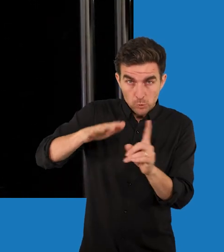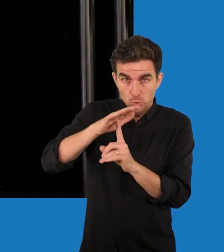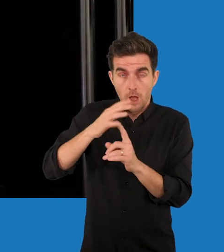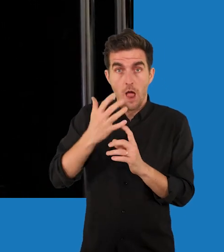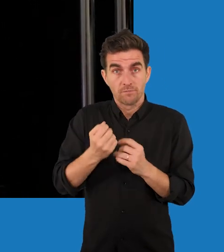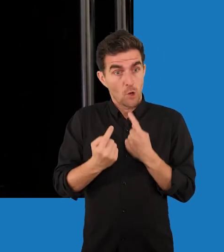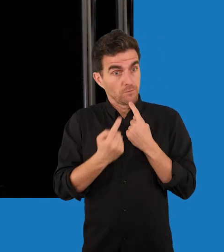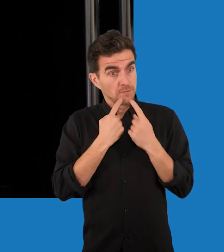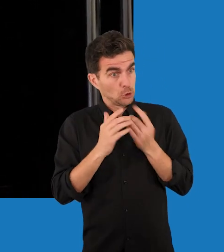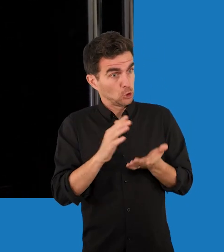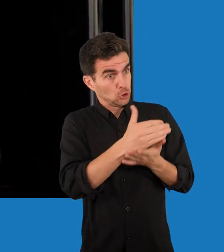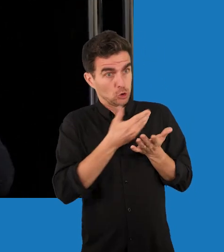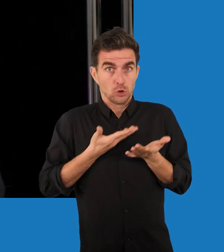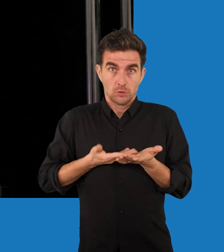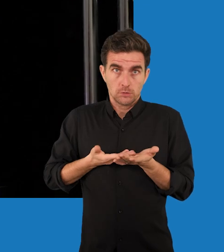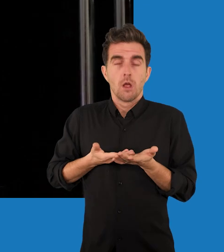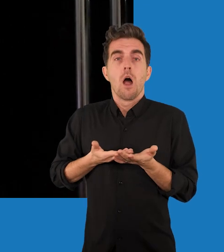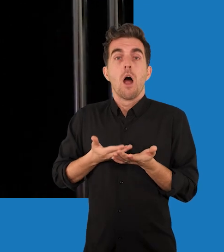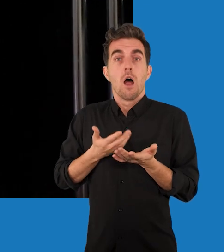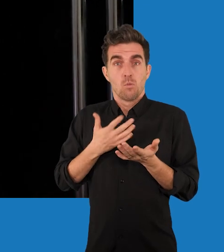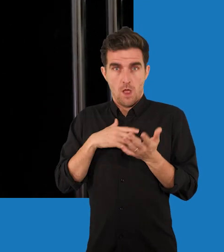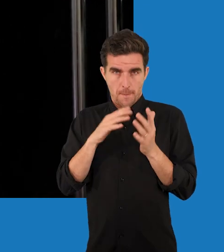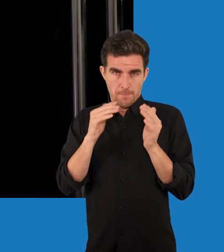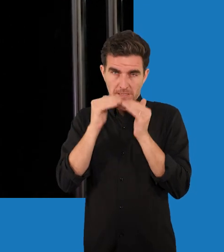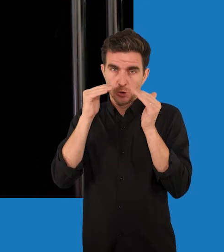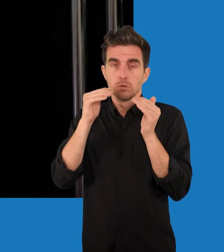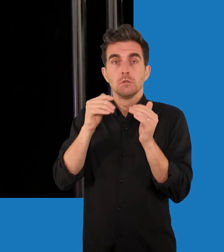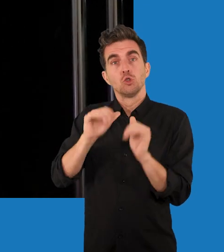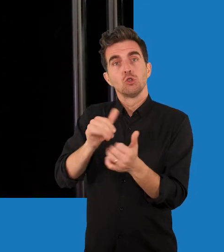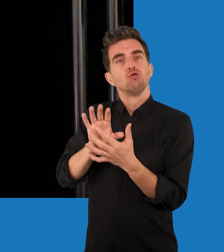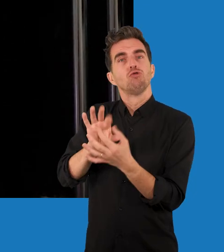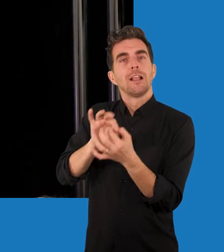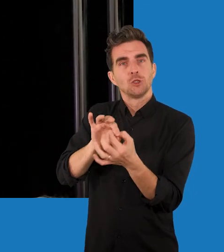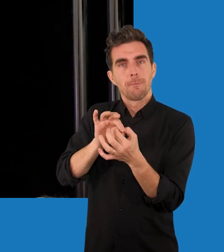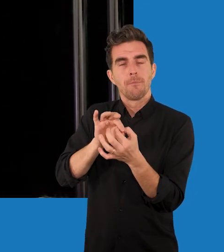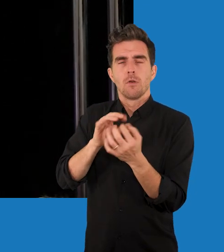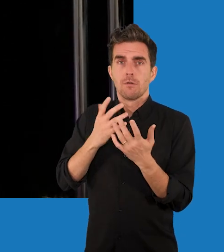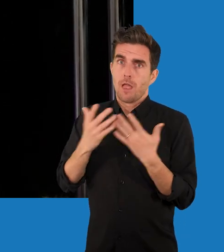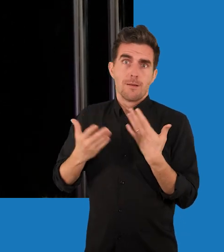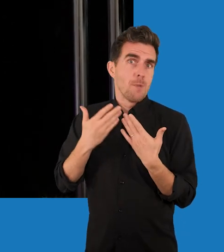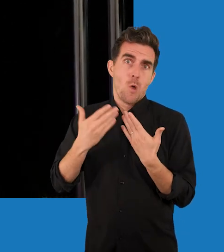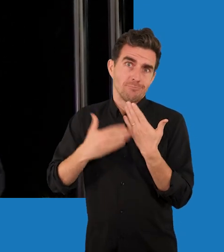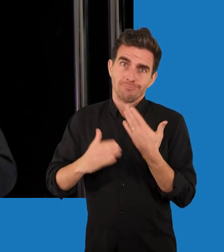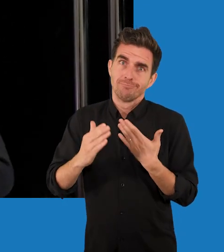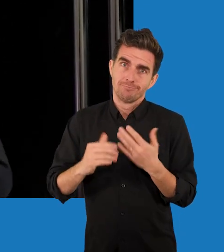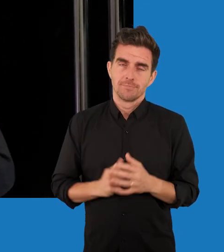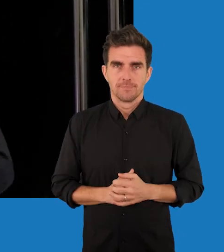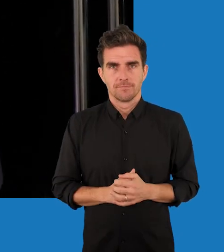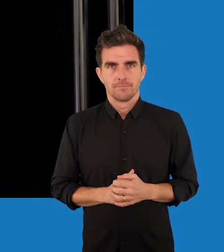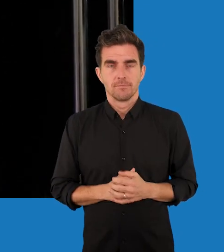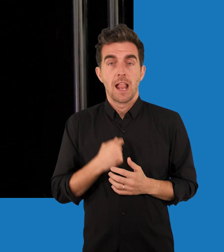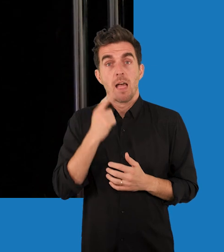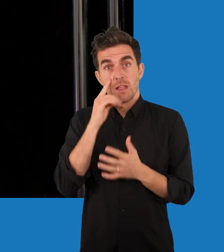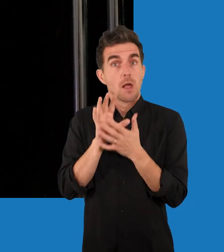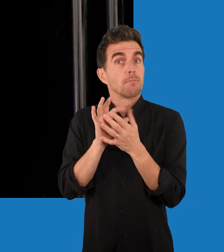with those targeted communities using the data we've got, but matching, if you like, data with good relationships. And we have got a lot more